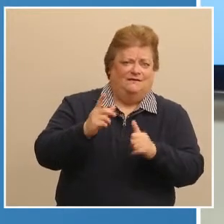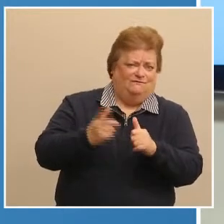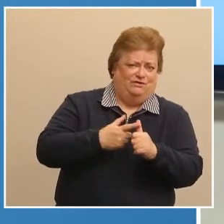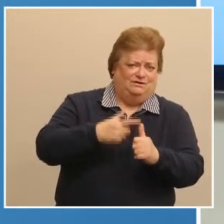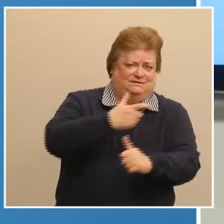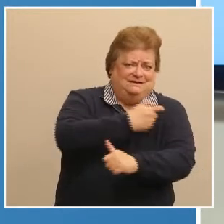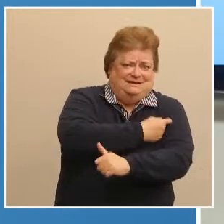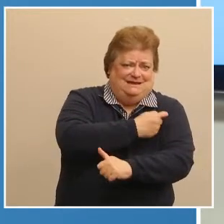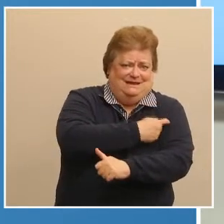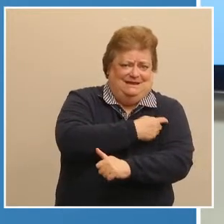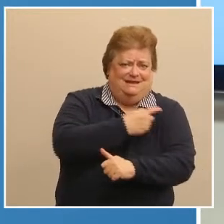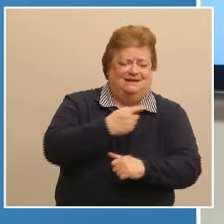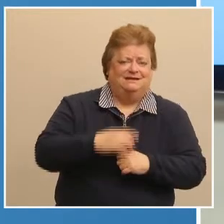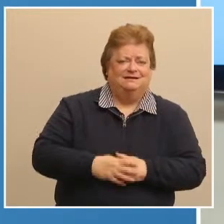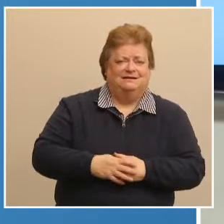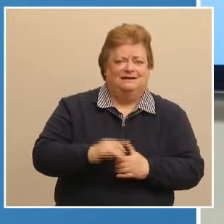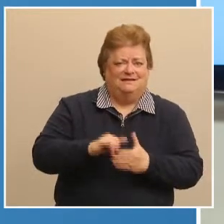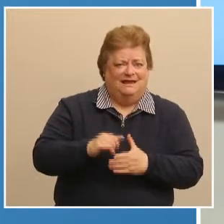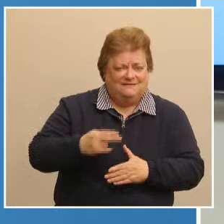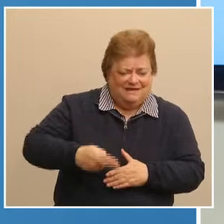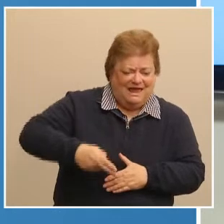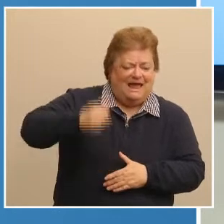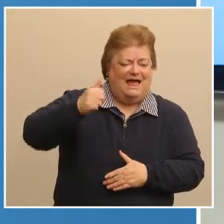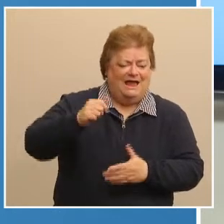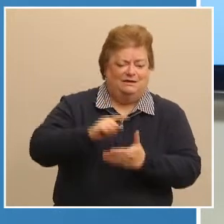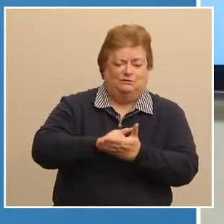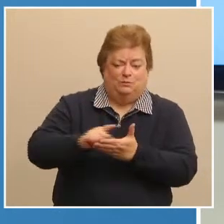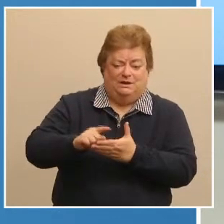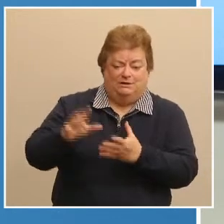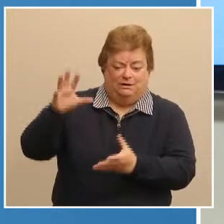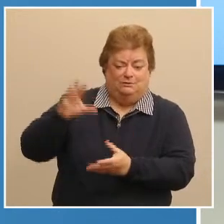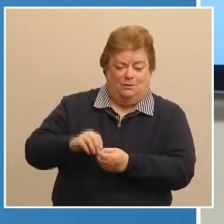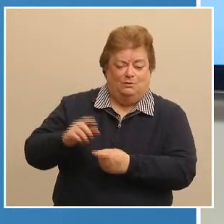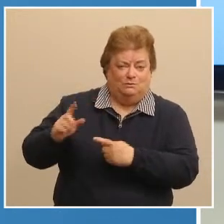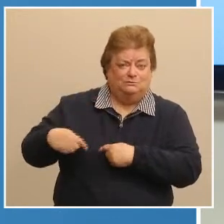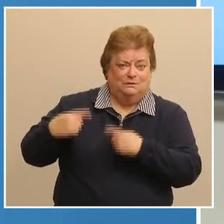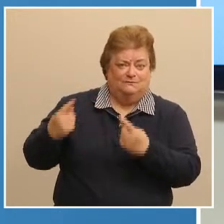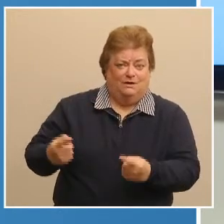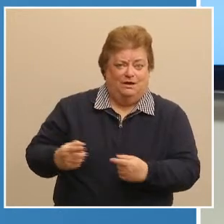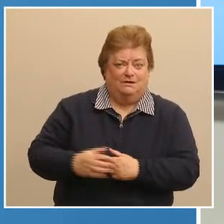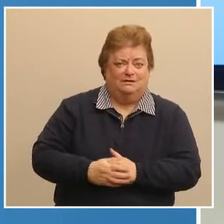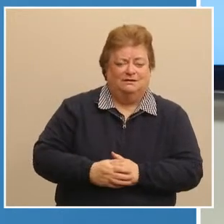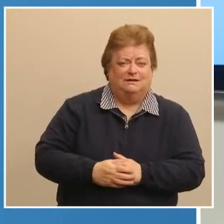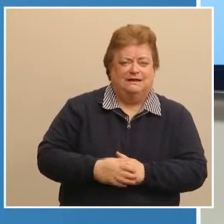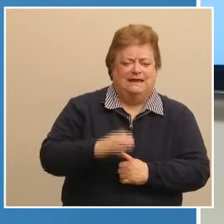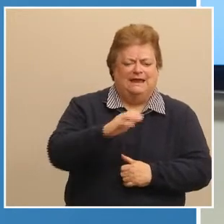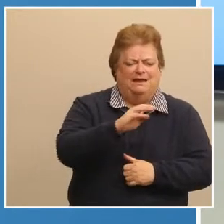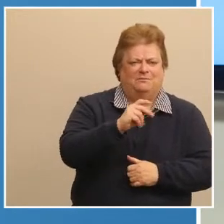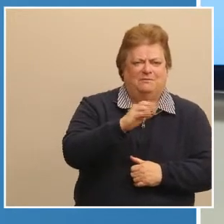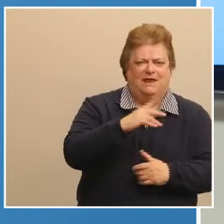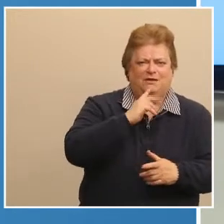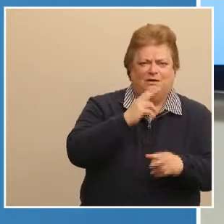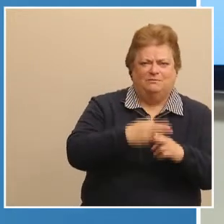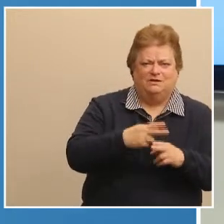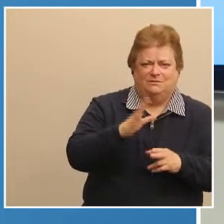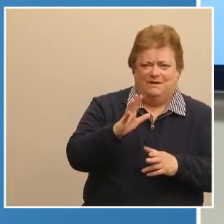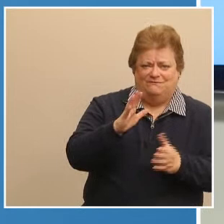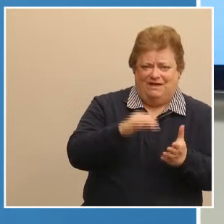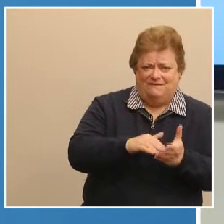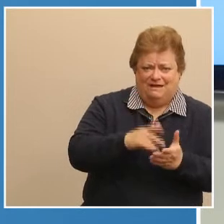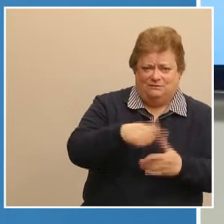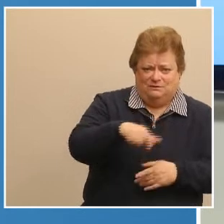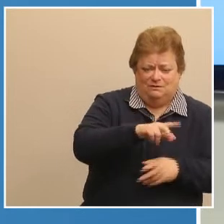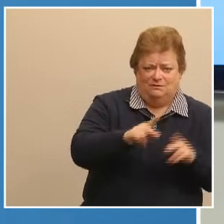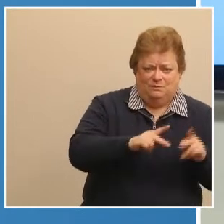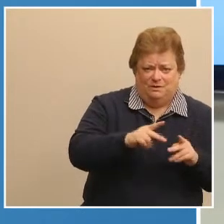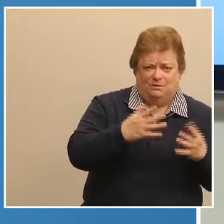of COVID-19 vaccine, our highest weekly total so far. As the mayor mentioned, about 5,000 of those